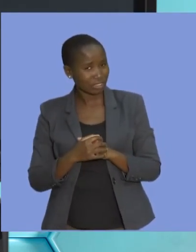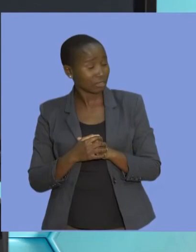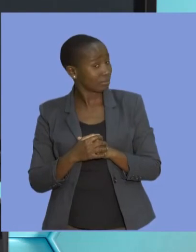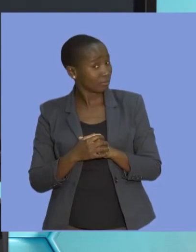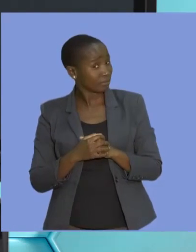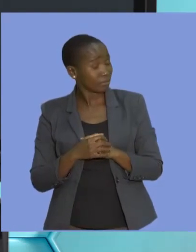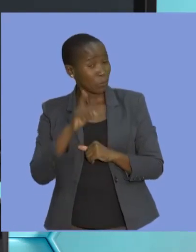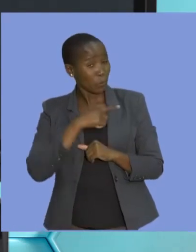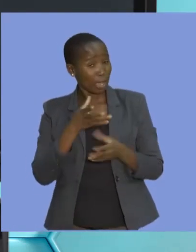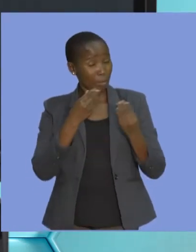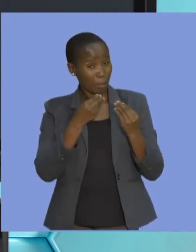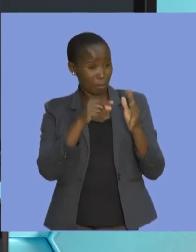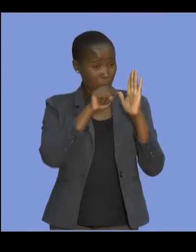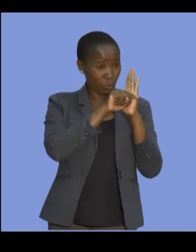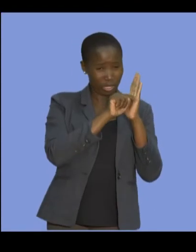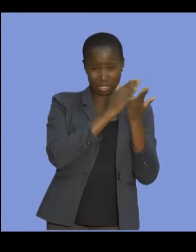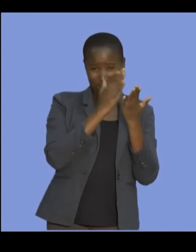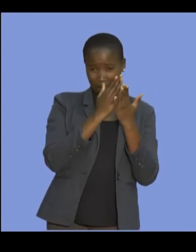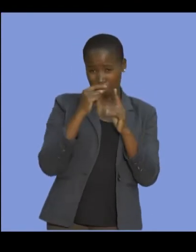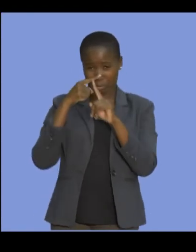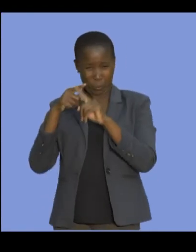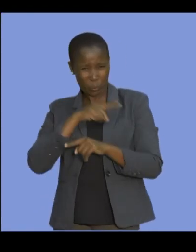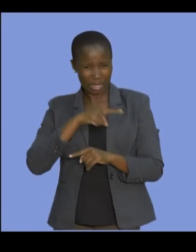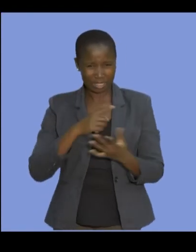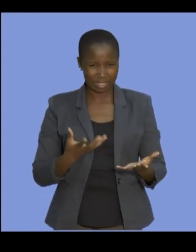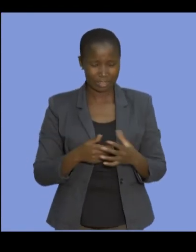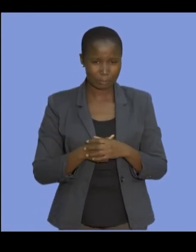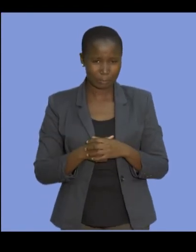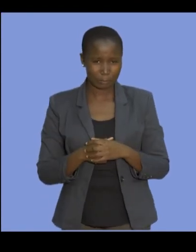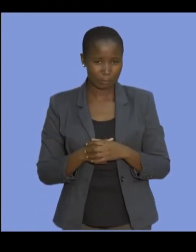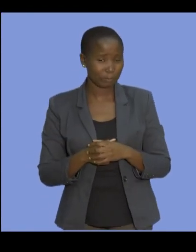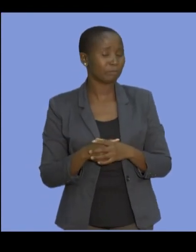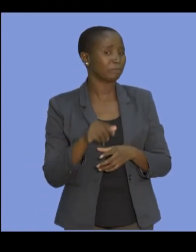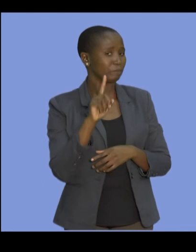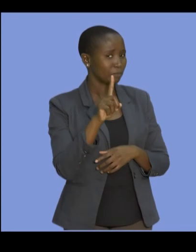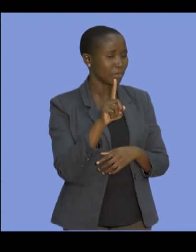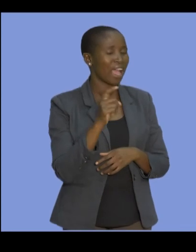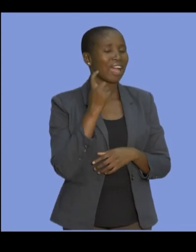getting positives and why are we getting negatives? It's a simple answer.